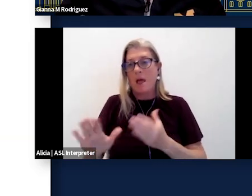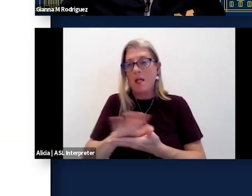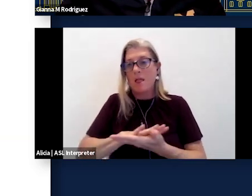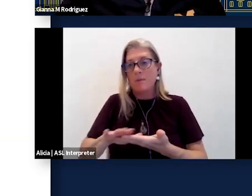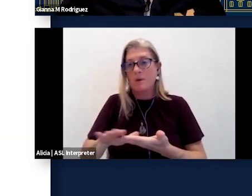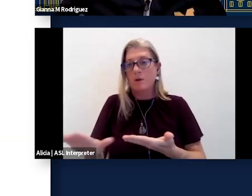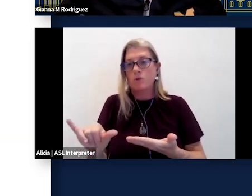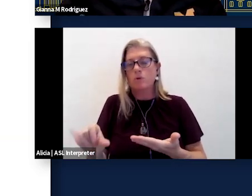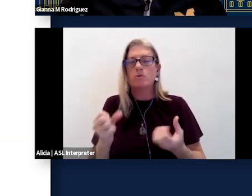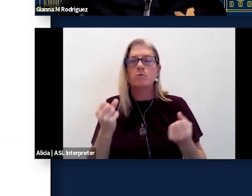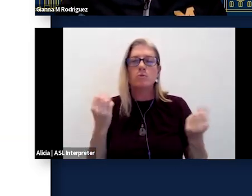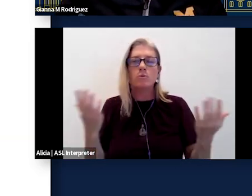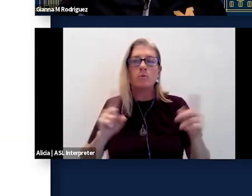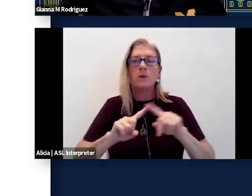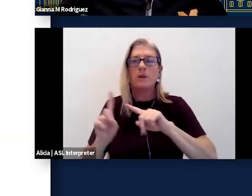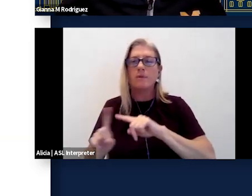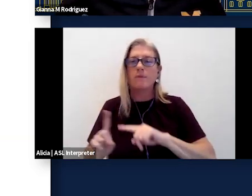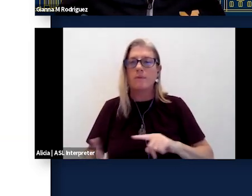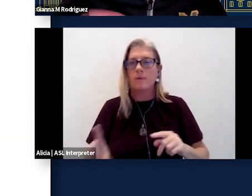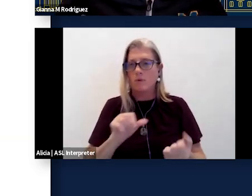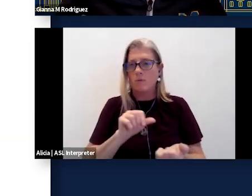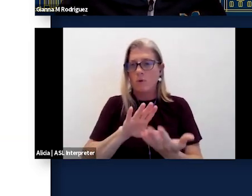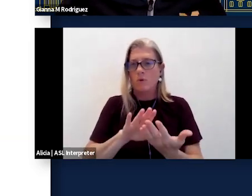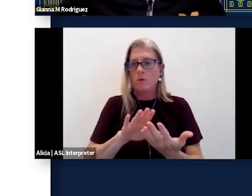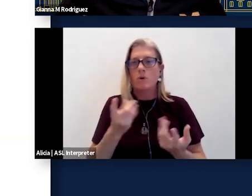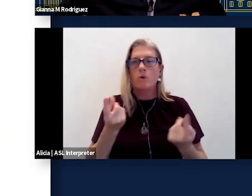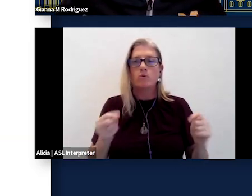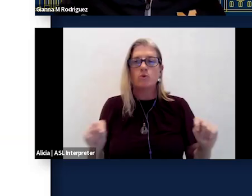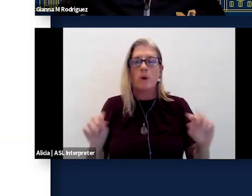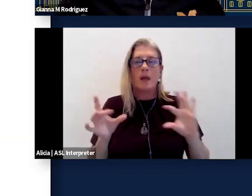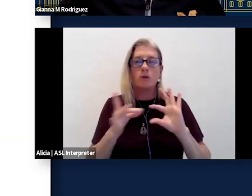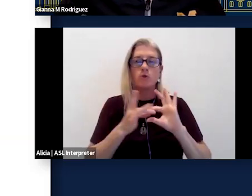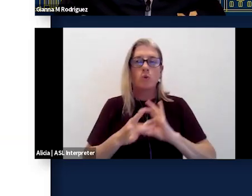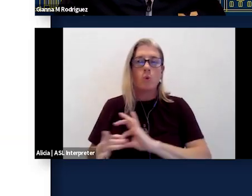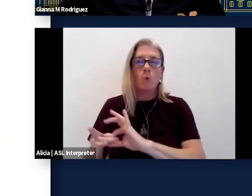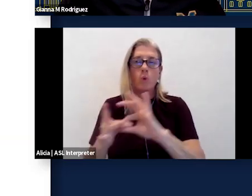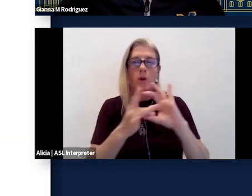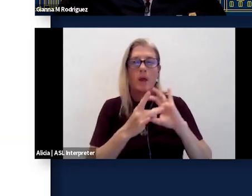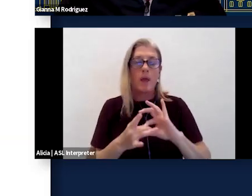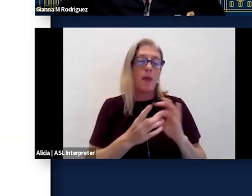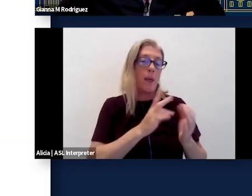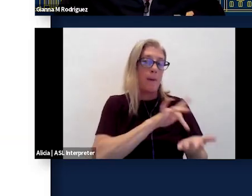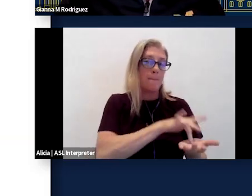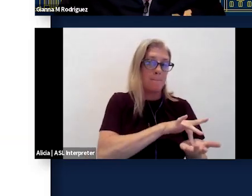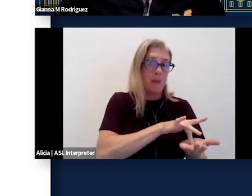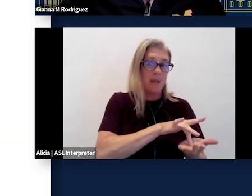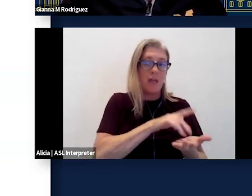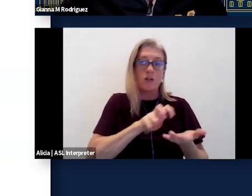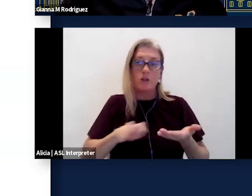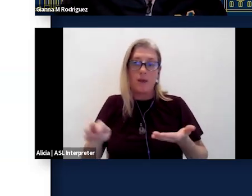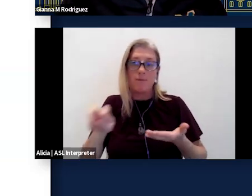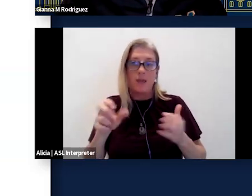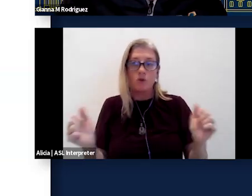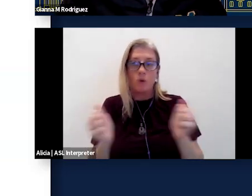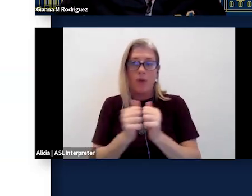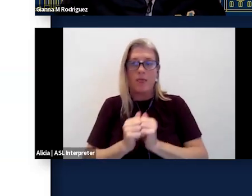of ways, and trying to coordinate both medications and strategies are